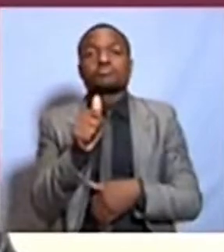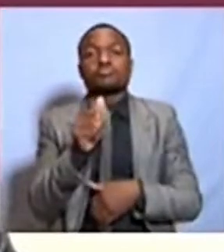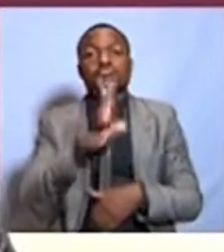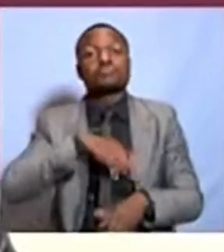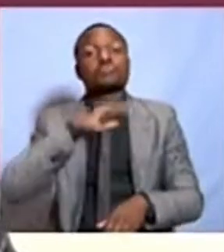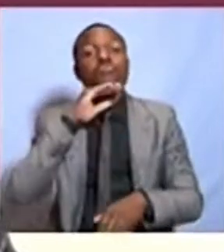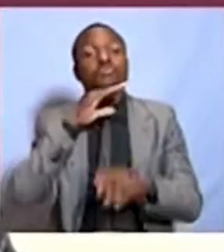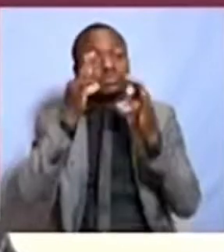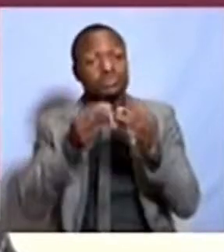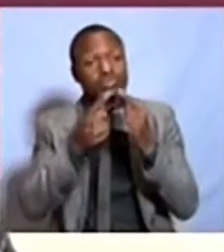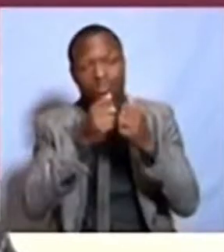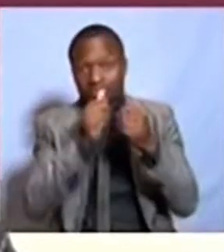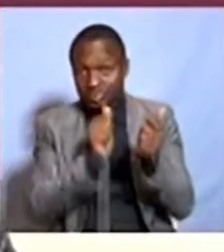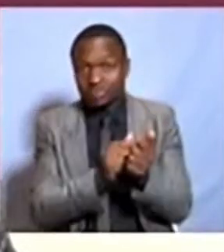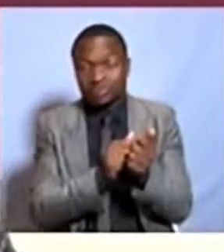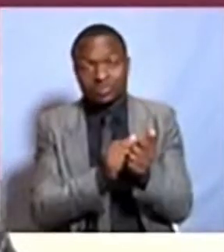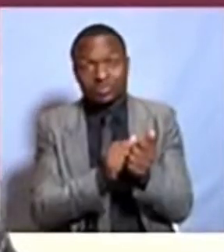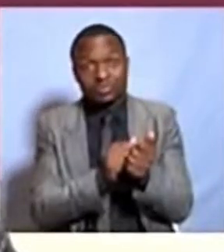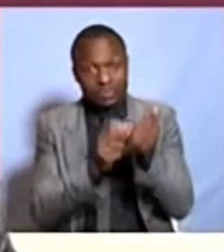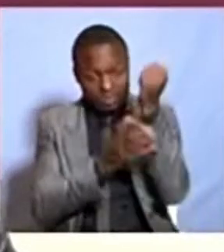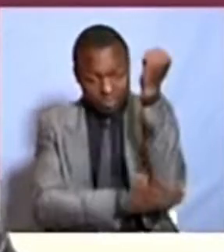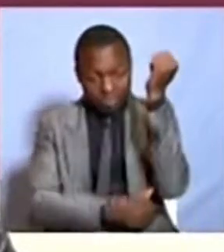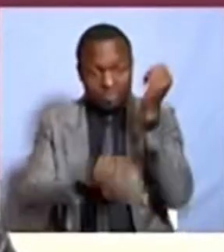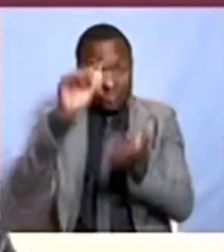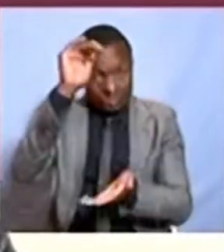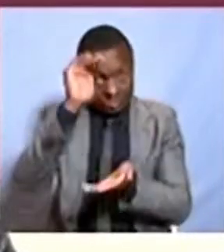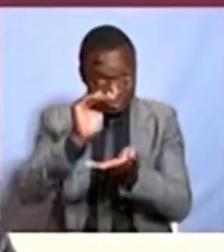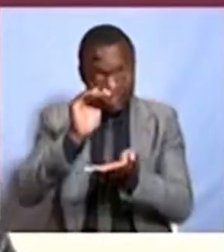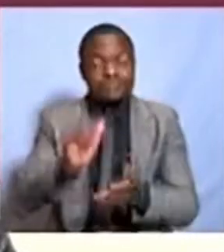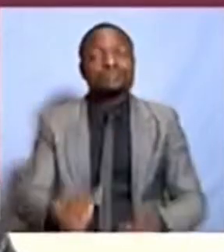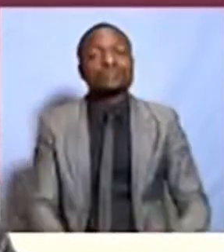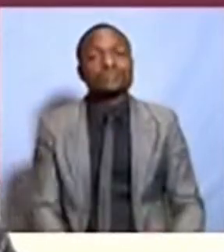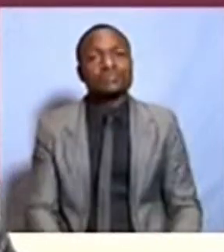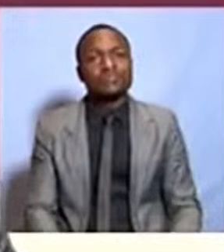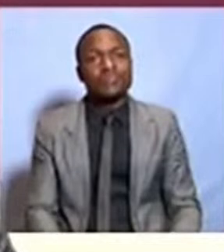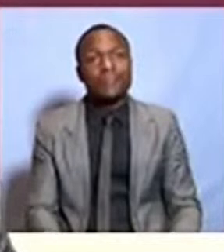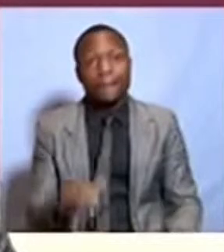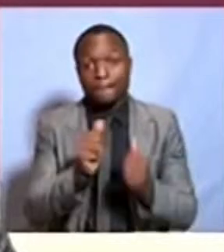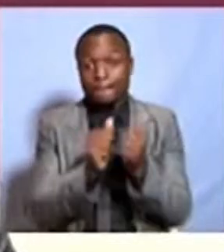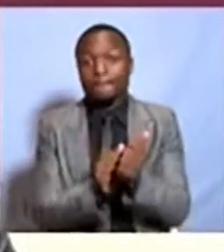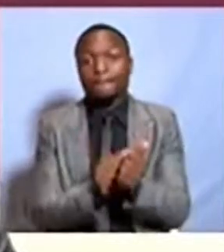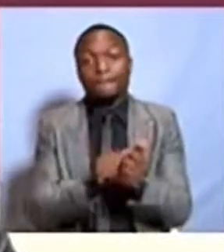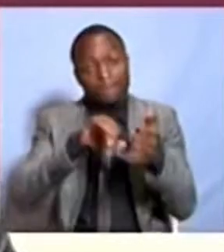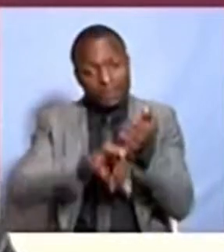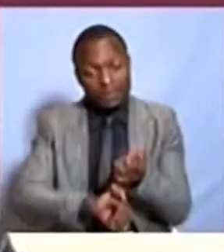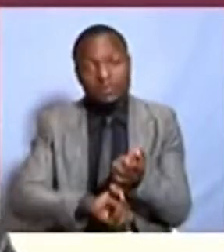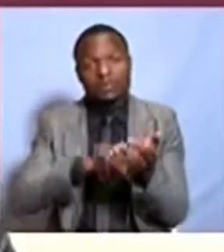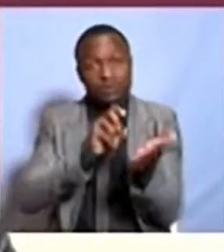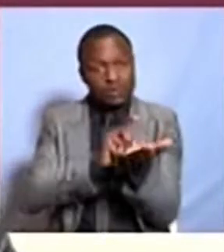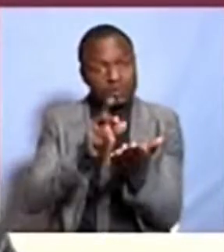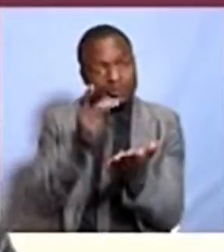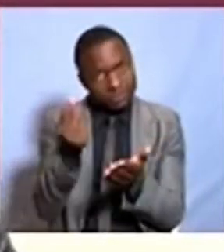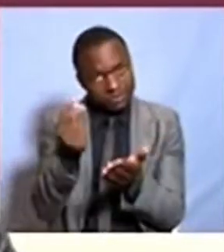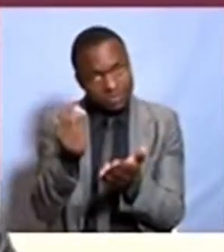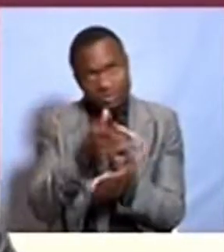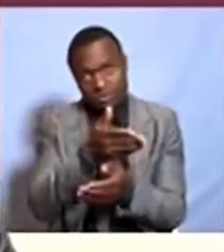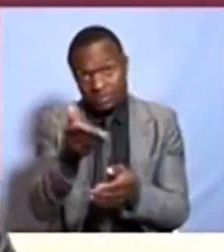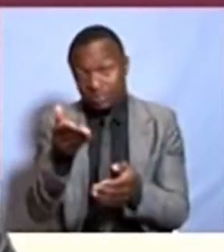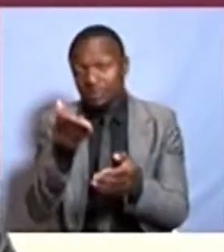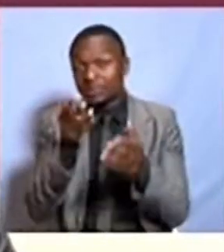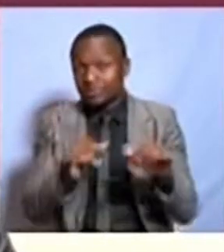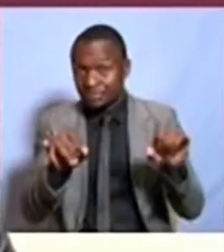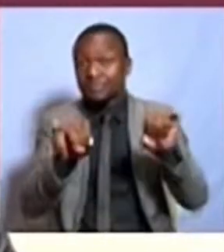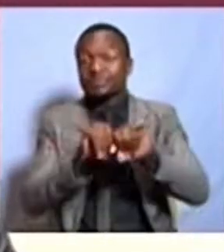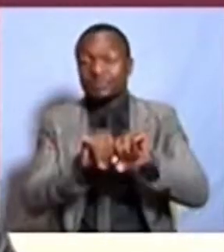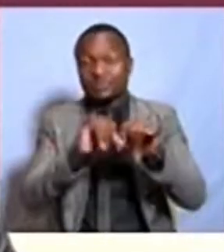sufficient if we are looking to poverty reduction. In terms of social cash transfer, which remains a flagship